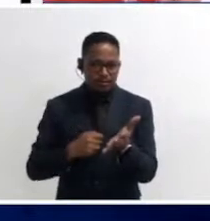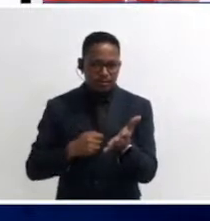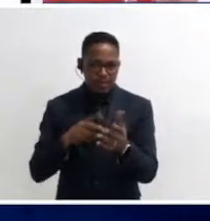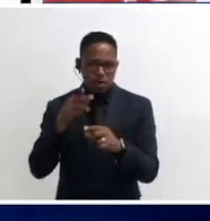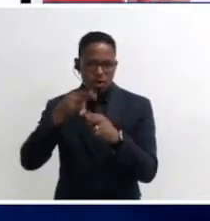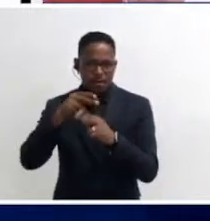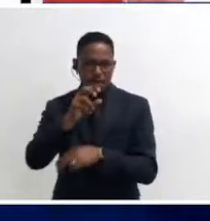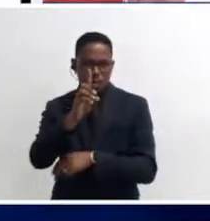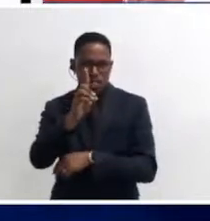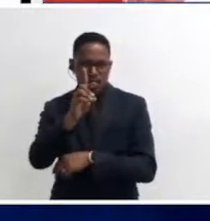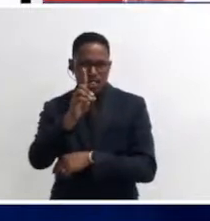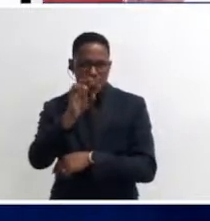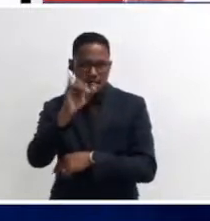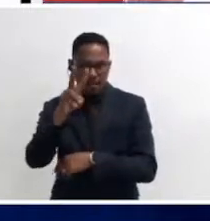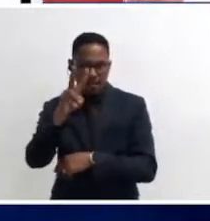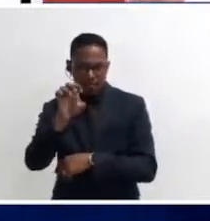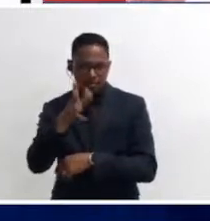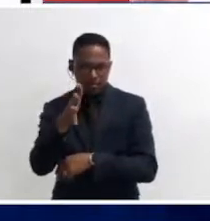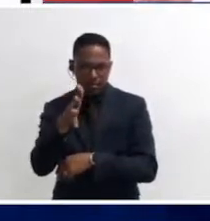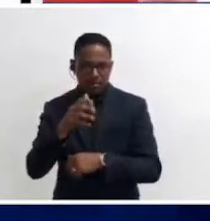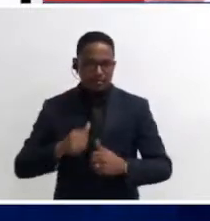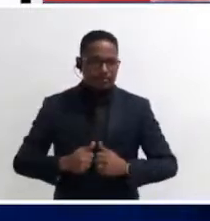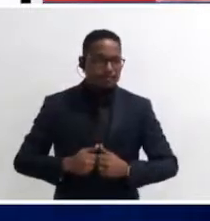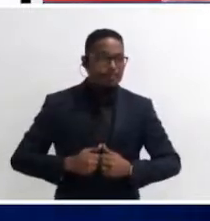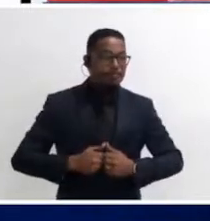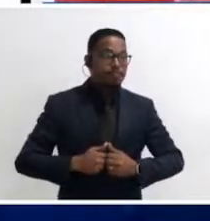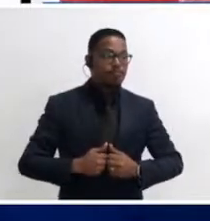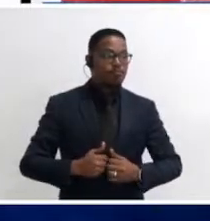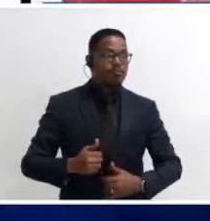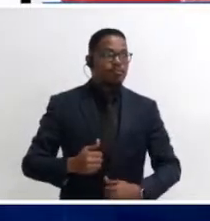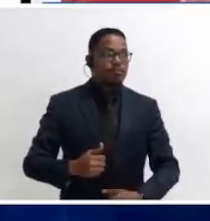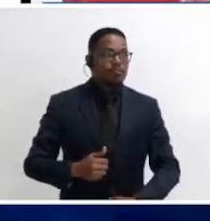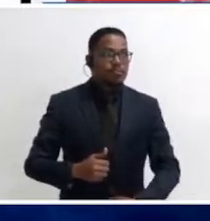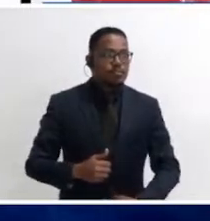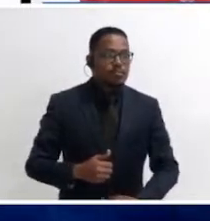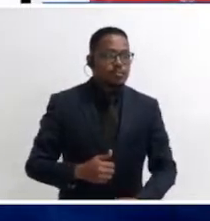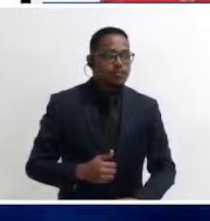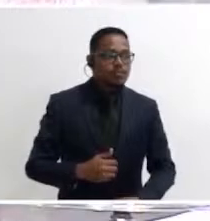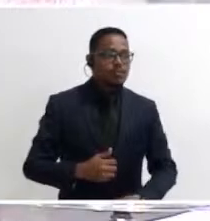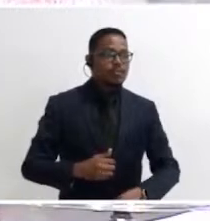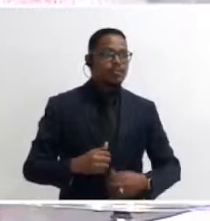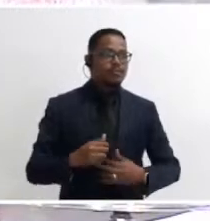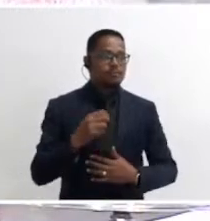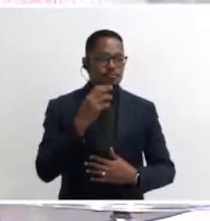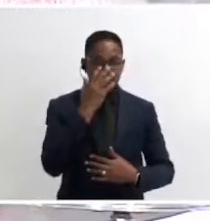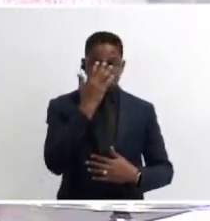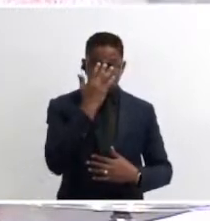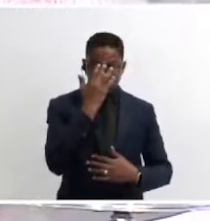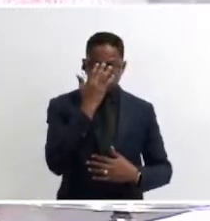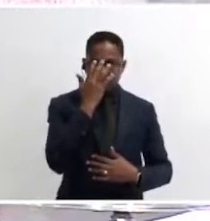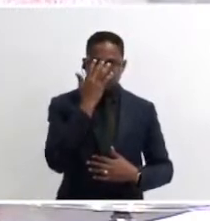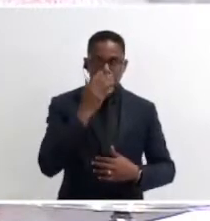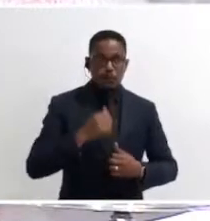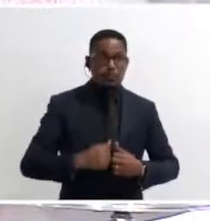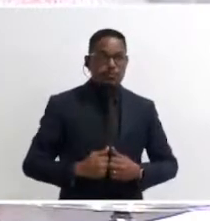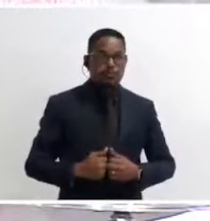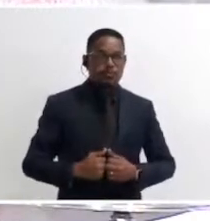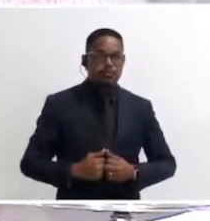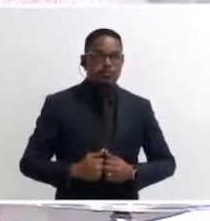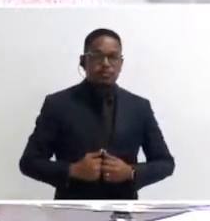1 minute. Yeah. I can put the QR code so they can download. Oh, of course.